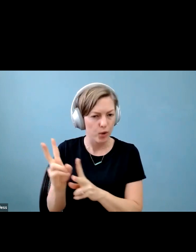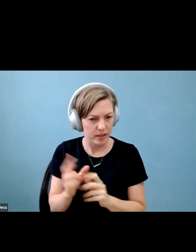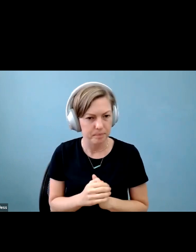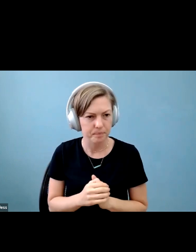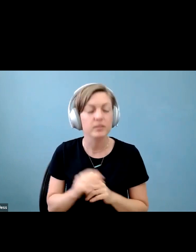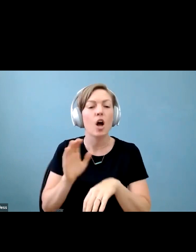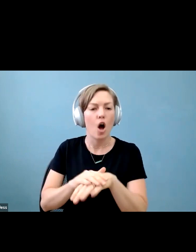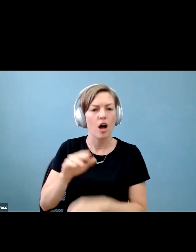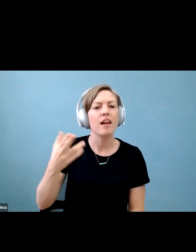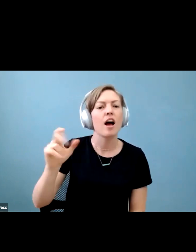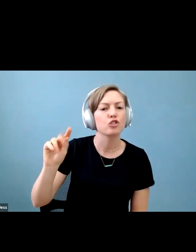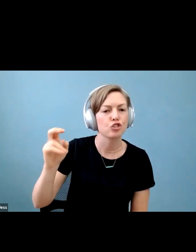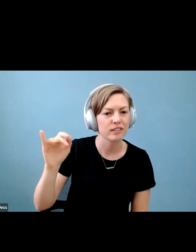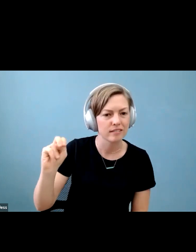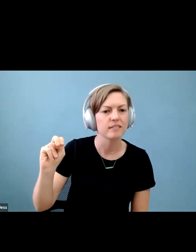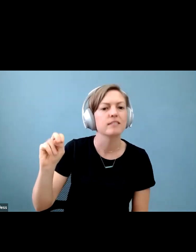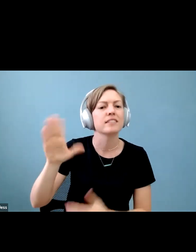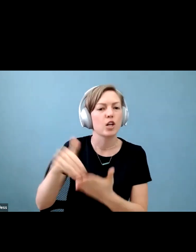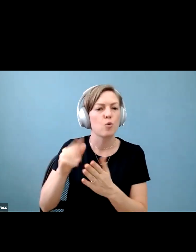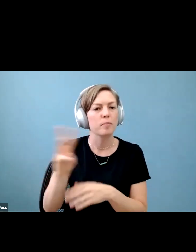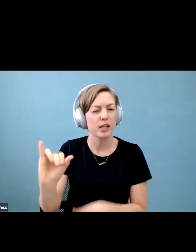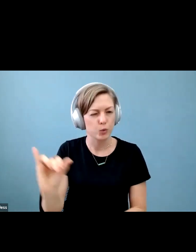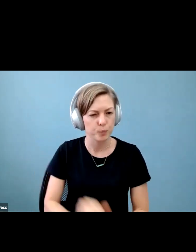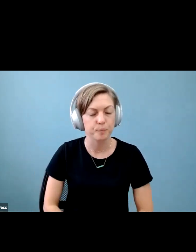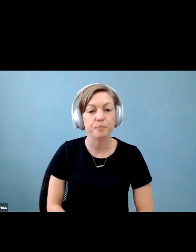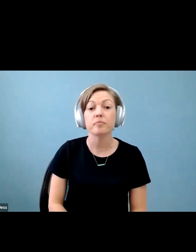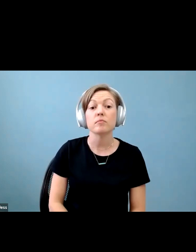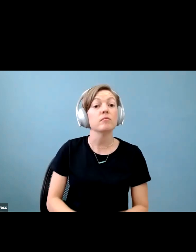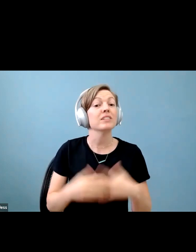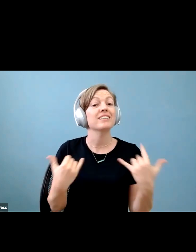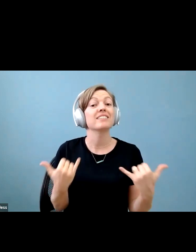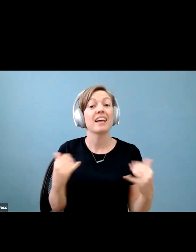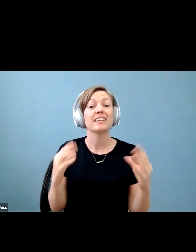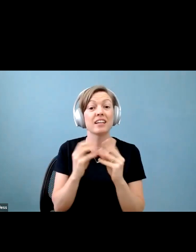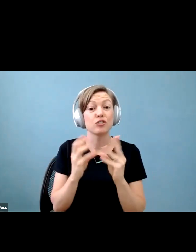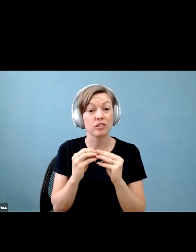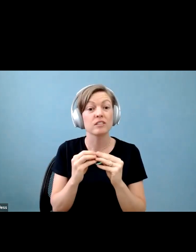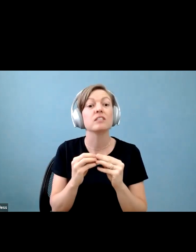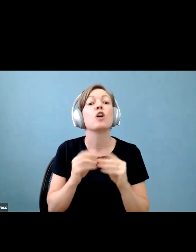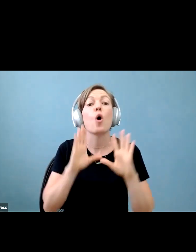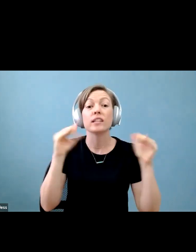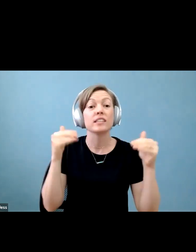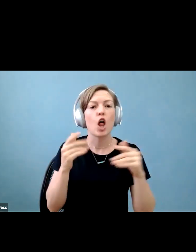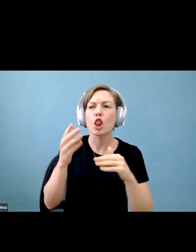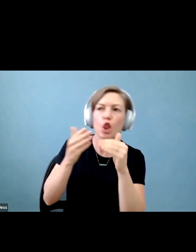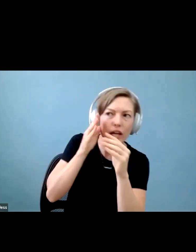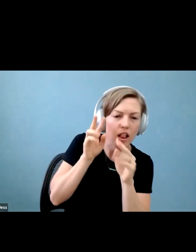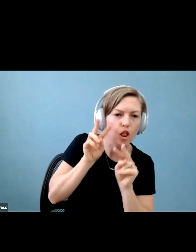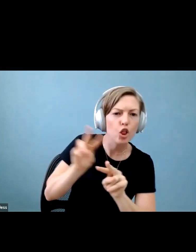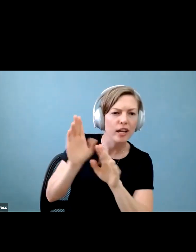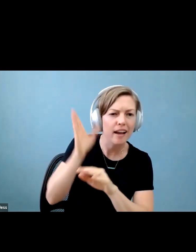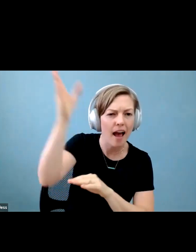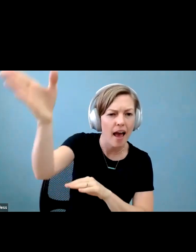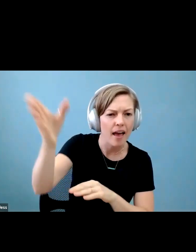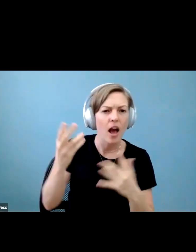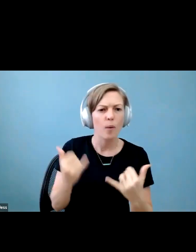also be on the Hutchins Center site as well. Today's session is oriented around looking ahead, how we confront and disrupt